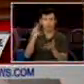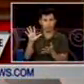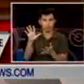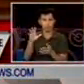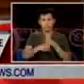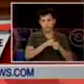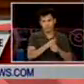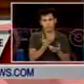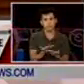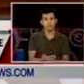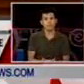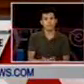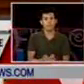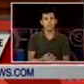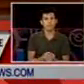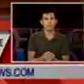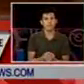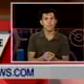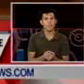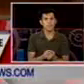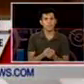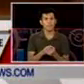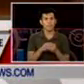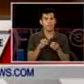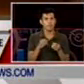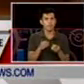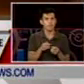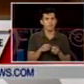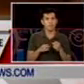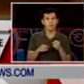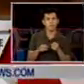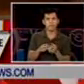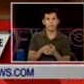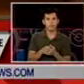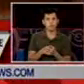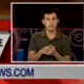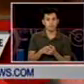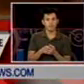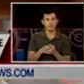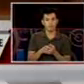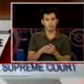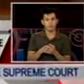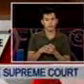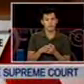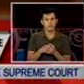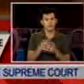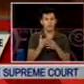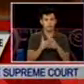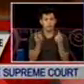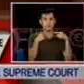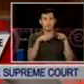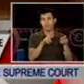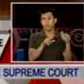All right. If Your Honor, please. Yes. With the kind permission of the court, gentlemen, before we go into